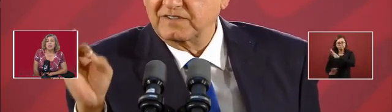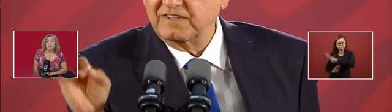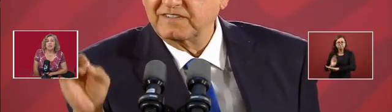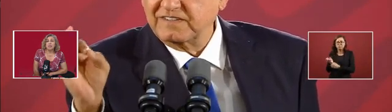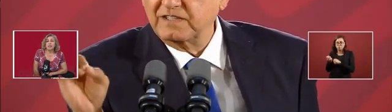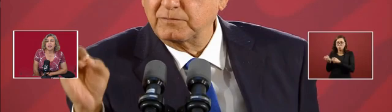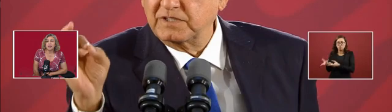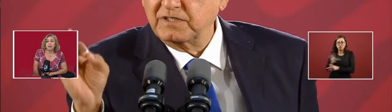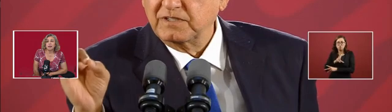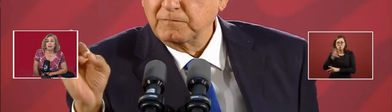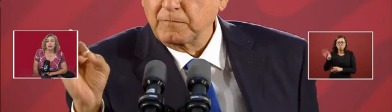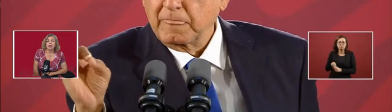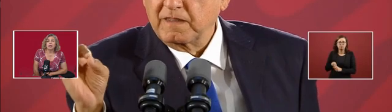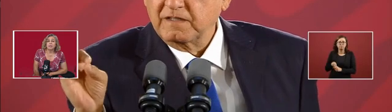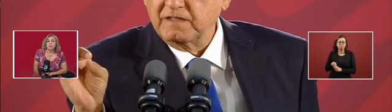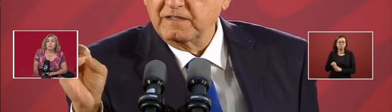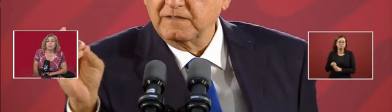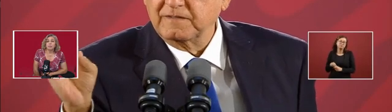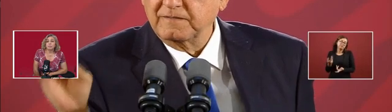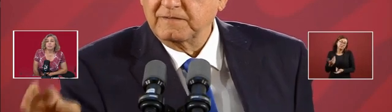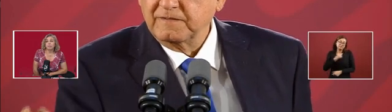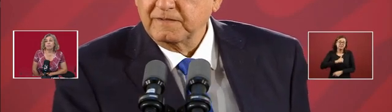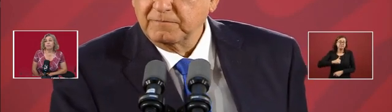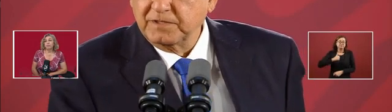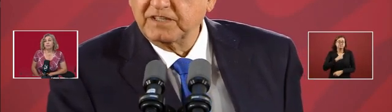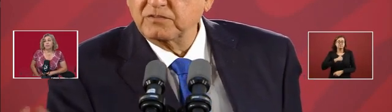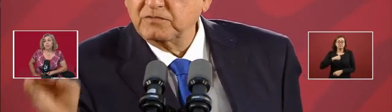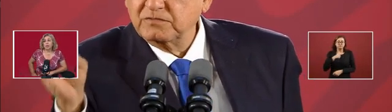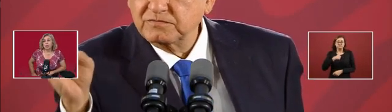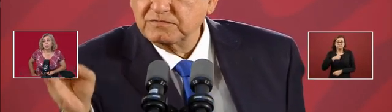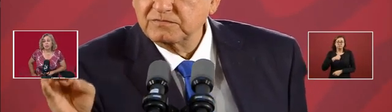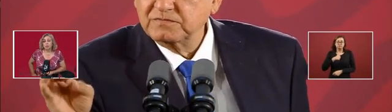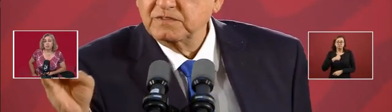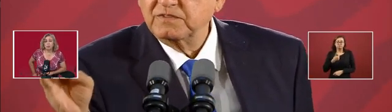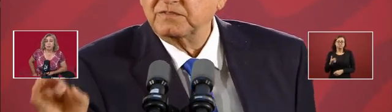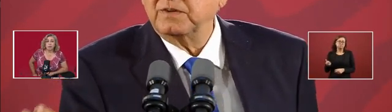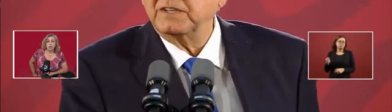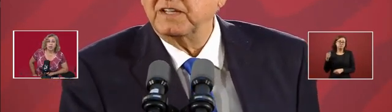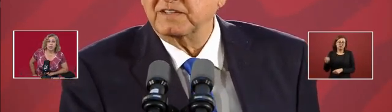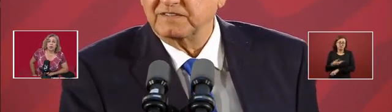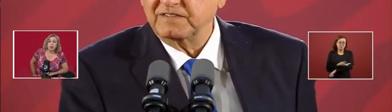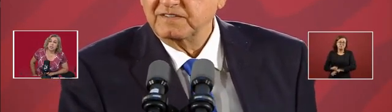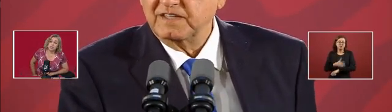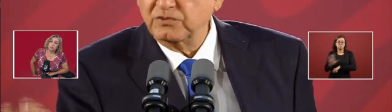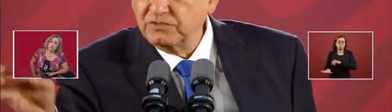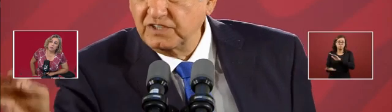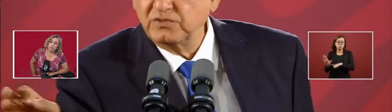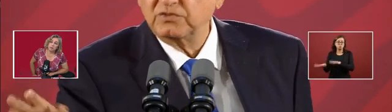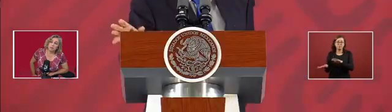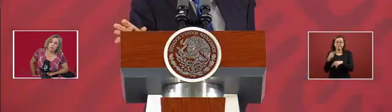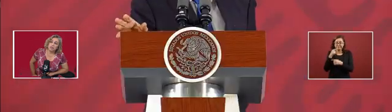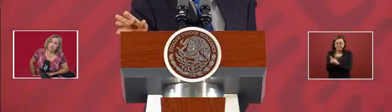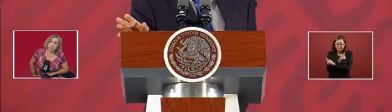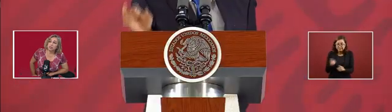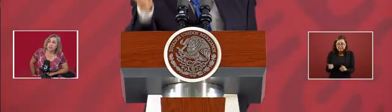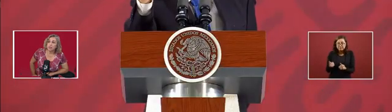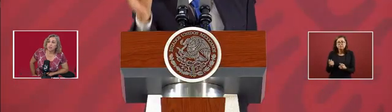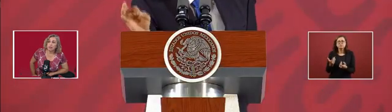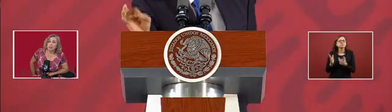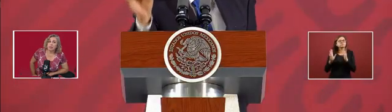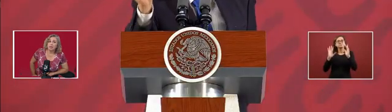estar pendientes, nada más dejarse monitor, make sure that people don't take advantage of you and muchas lie to you